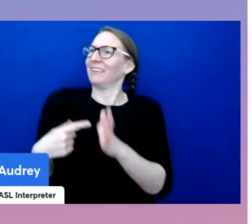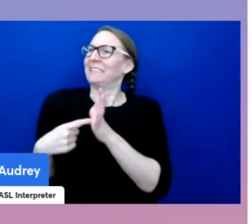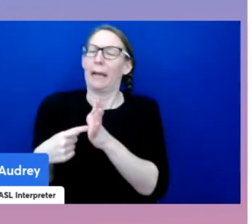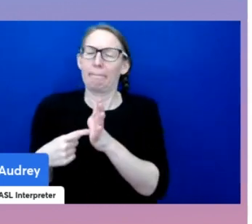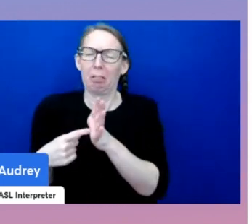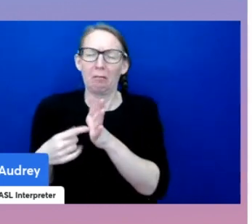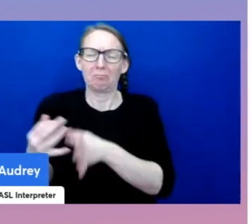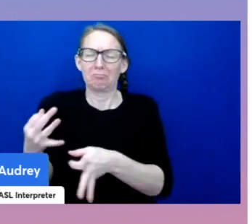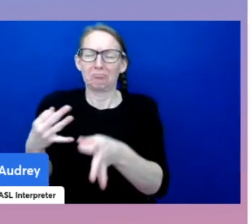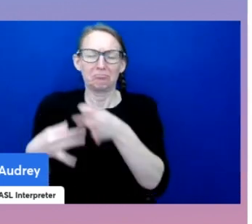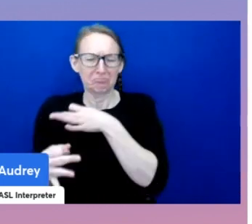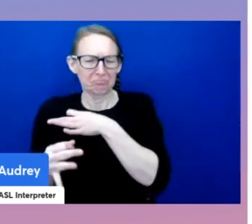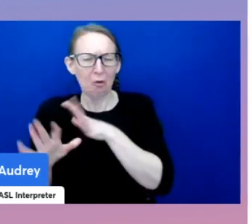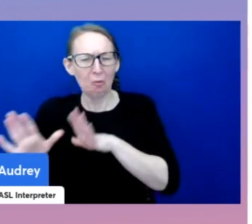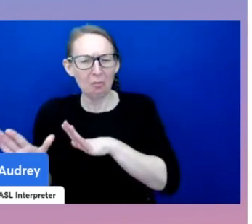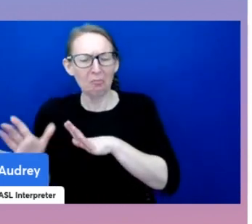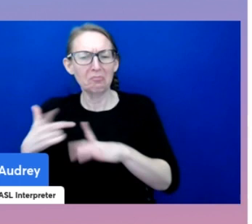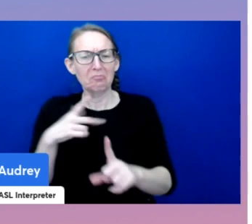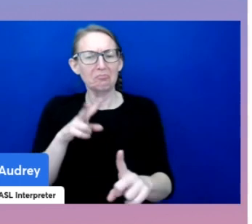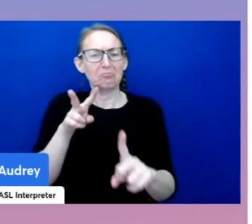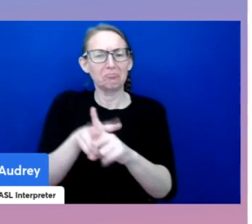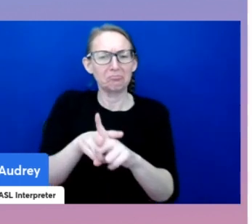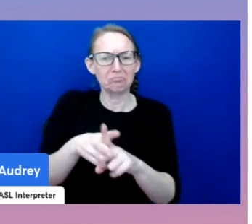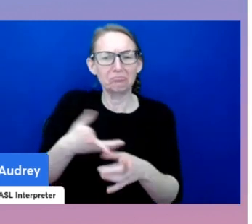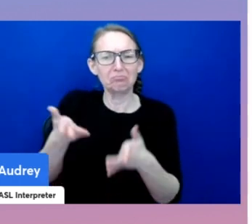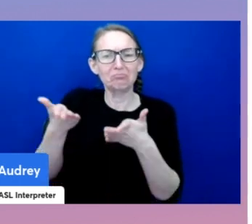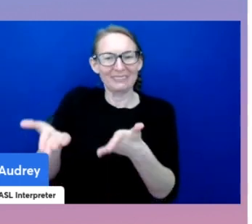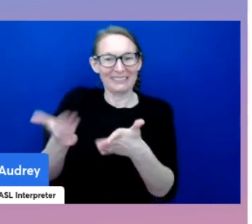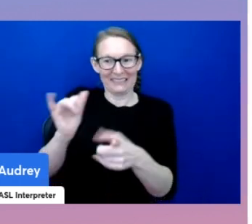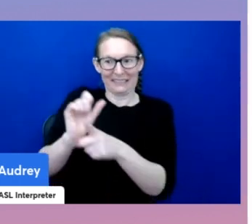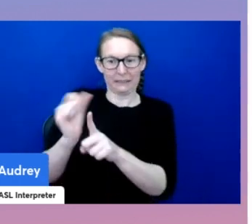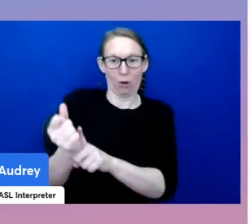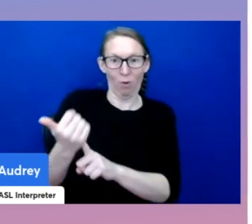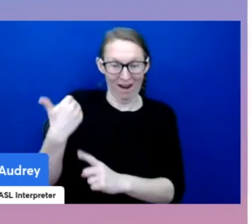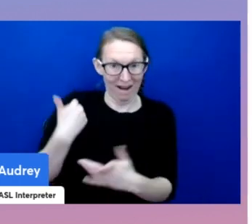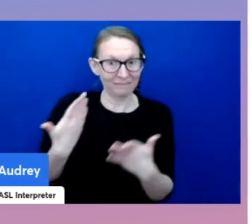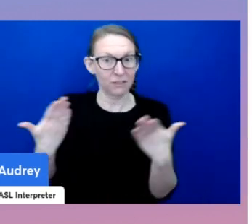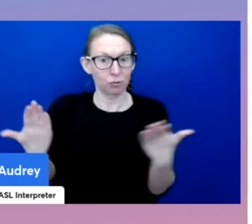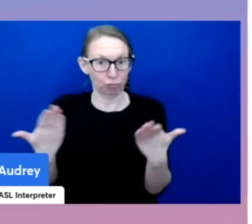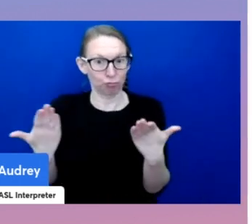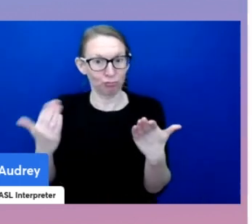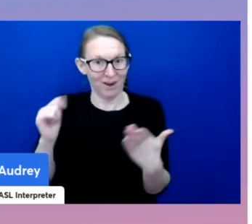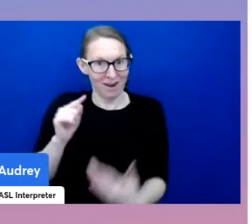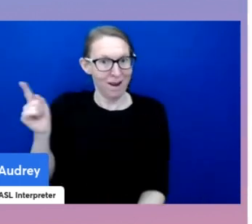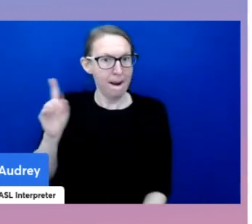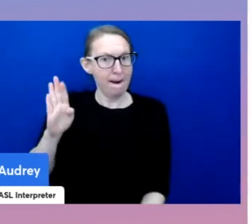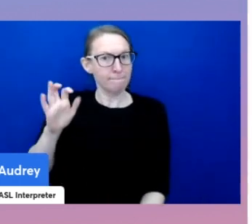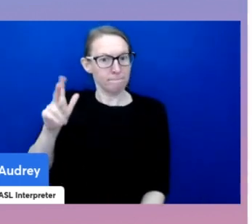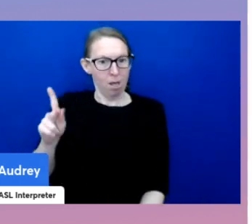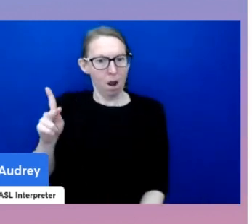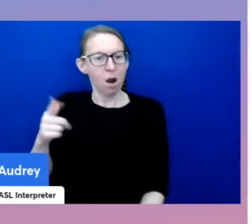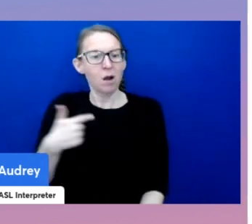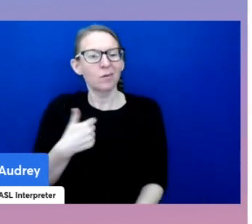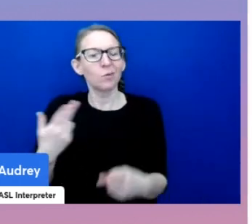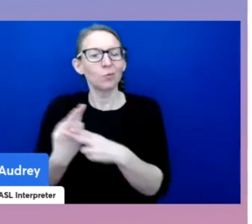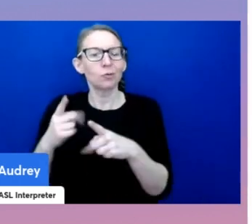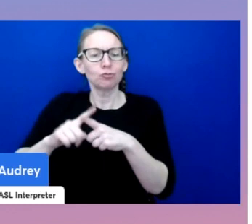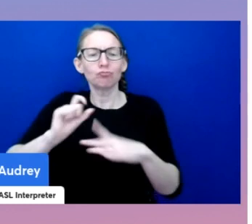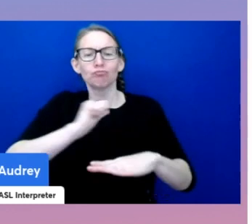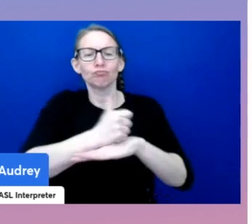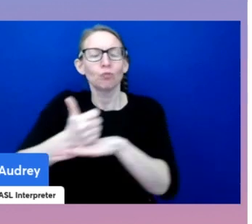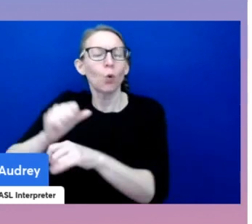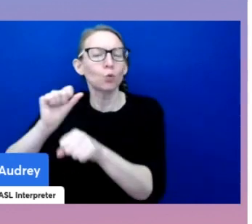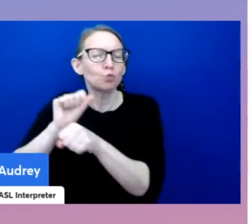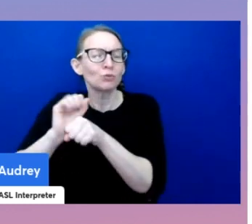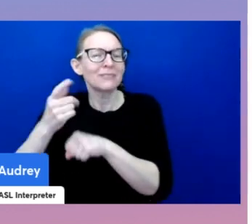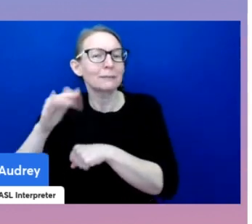that in mind, this is a scenario that we had at Block that we used ephemeral workspaces to solve.